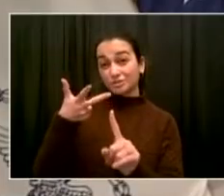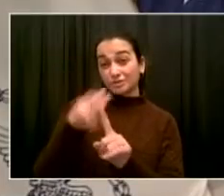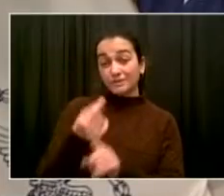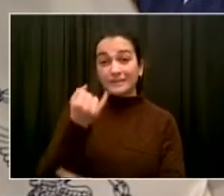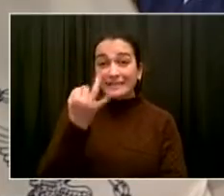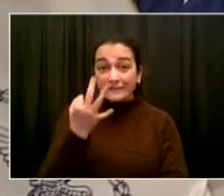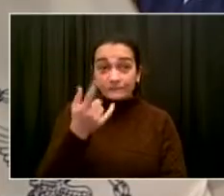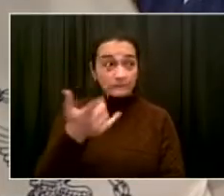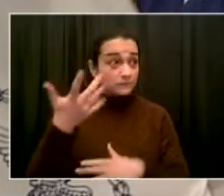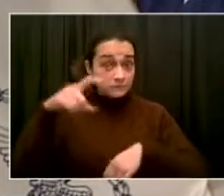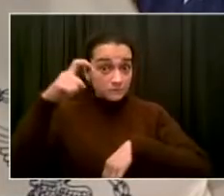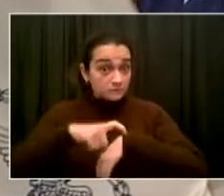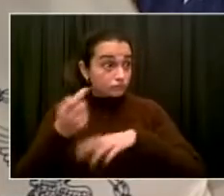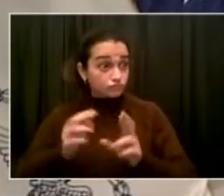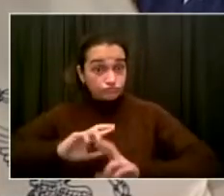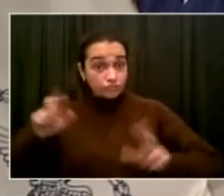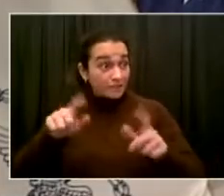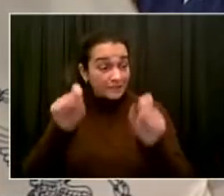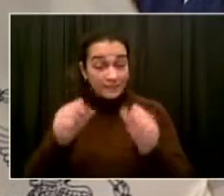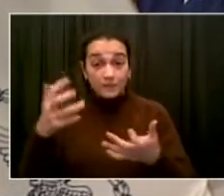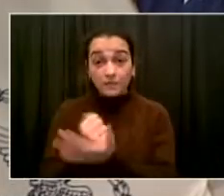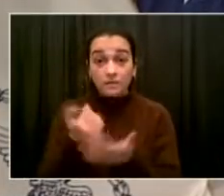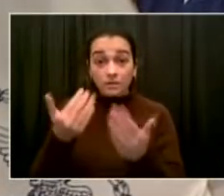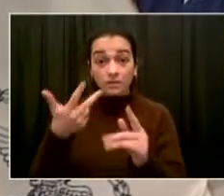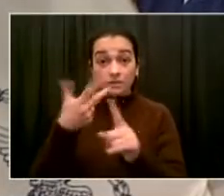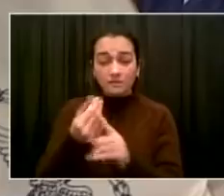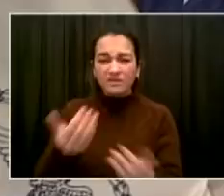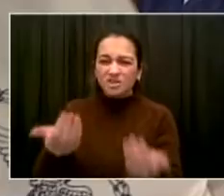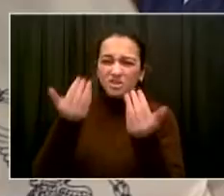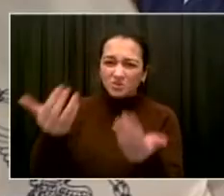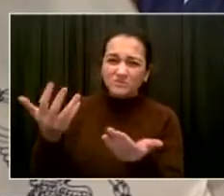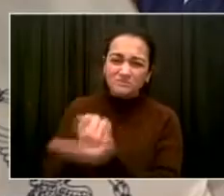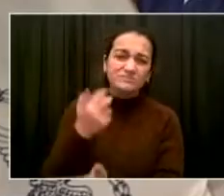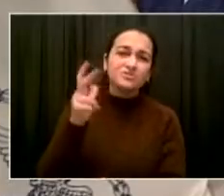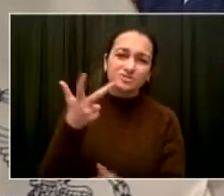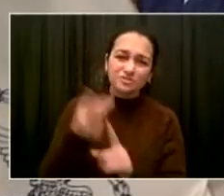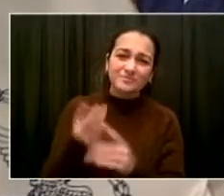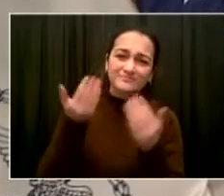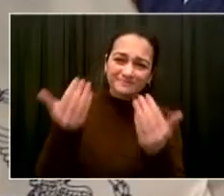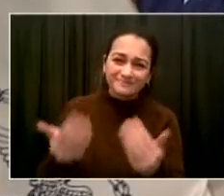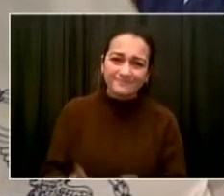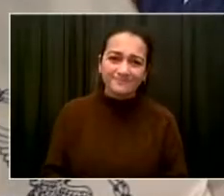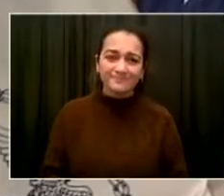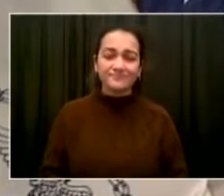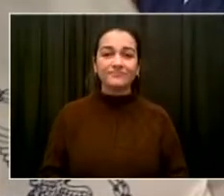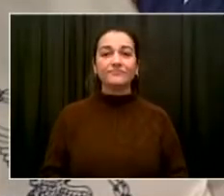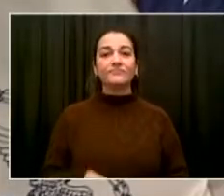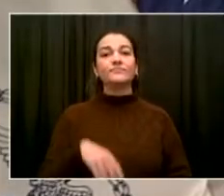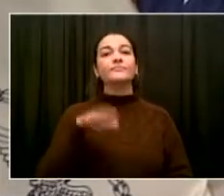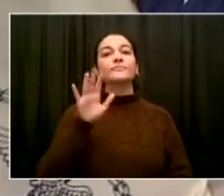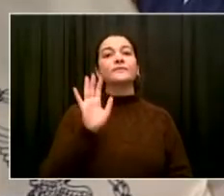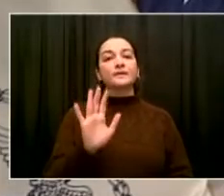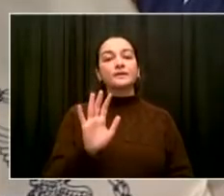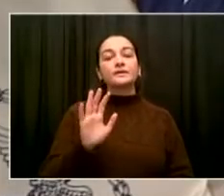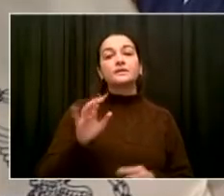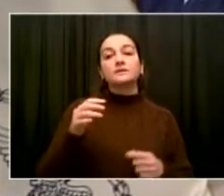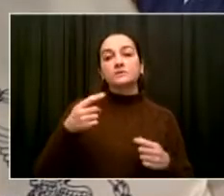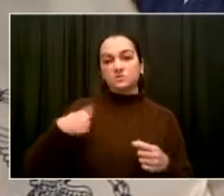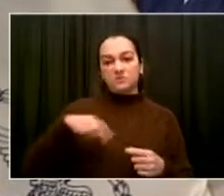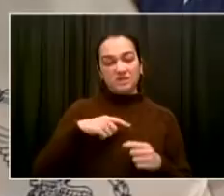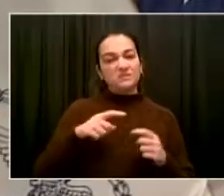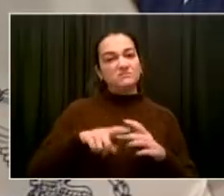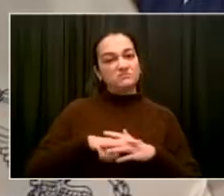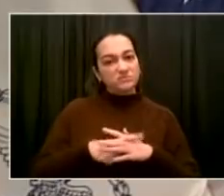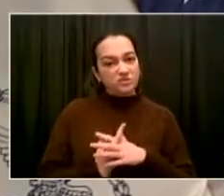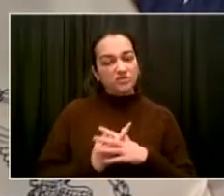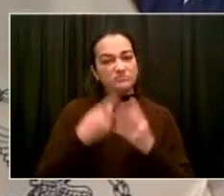$10 million paid media campaign. And we're going to spread the message. You've seen our doctors, you've seen the city's doctors speaking about this. You're going to see a